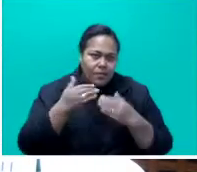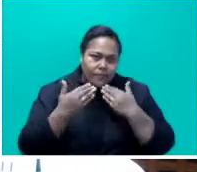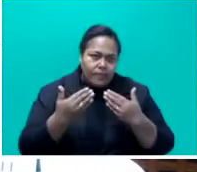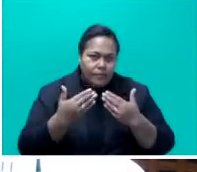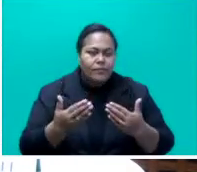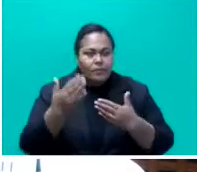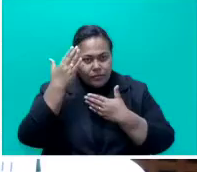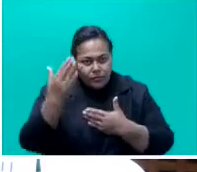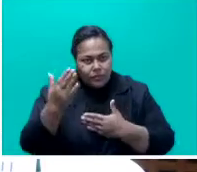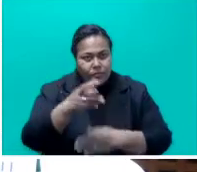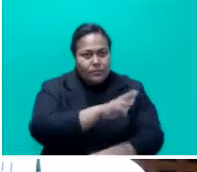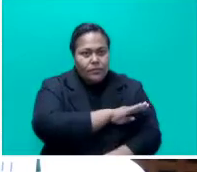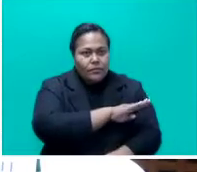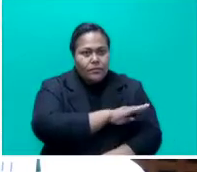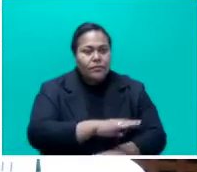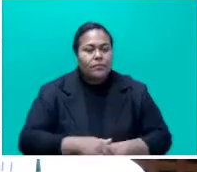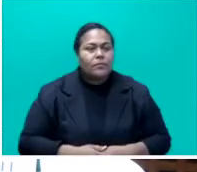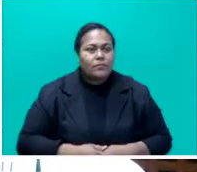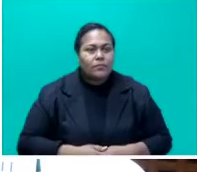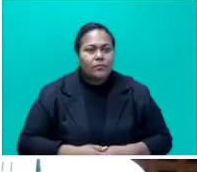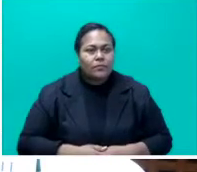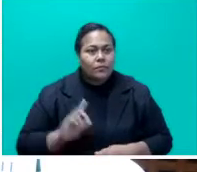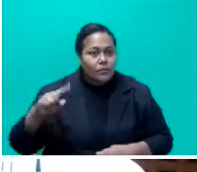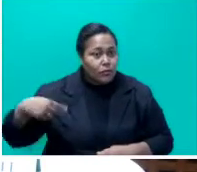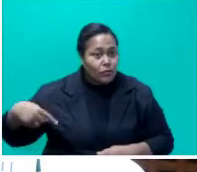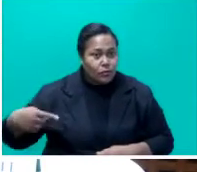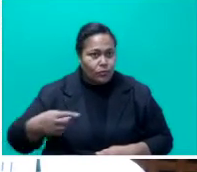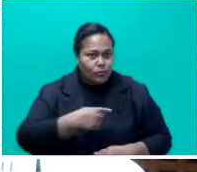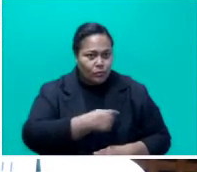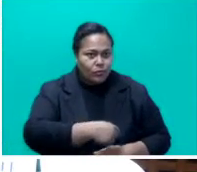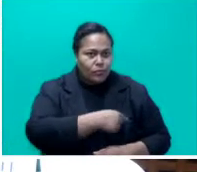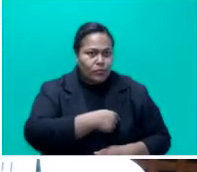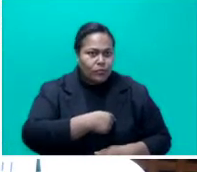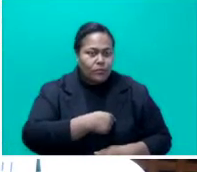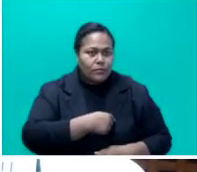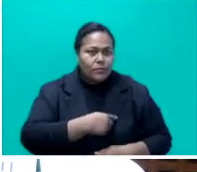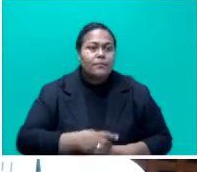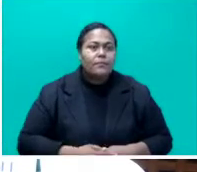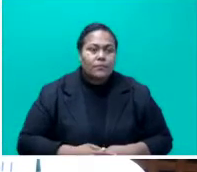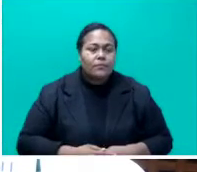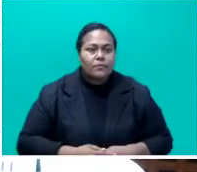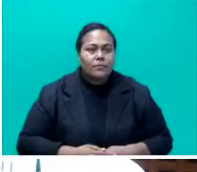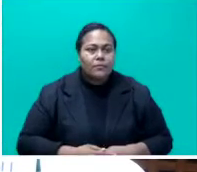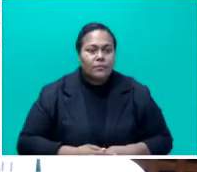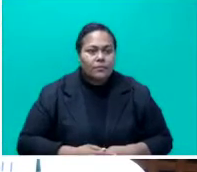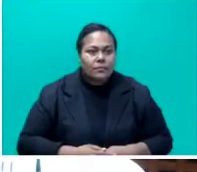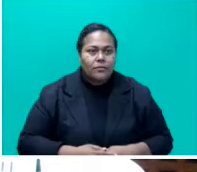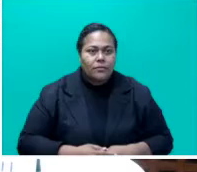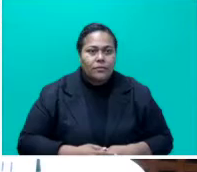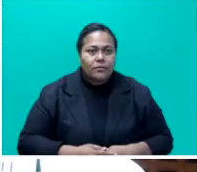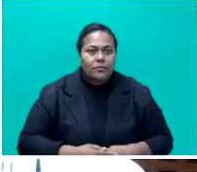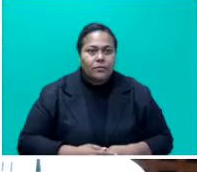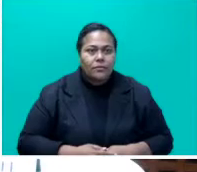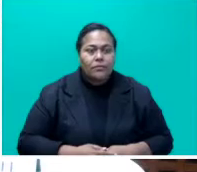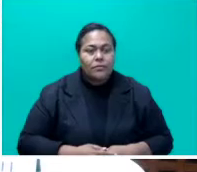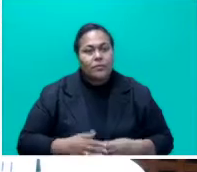Prime Minister for his continued commitment from day one, Mr. Speaker. Mr.